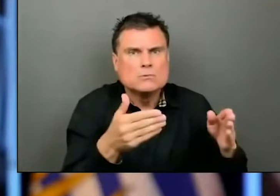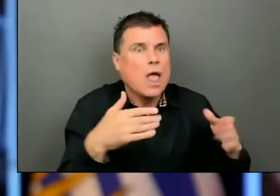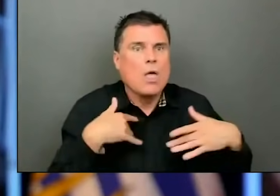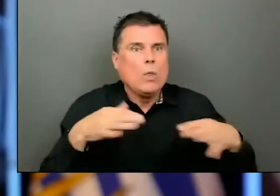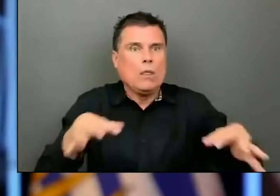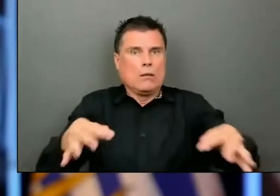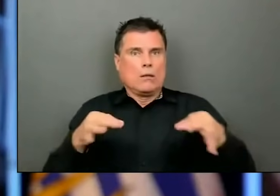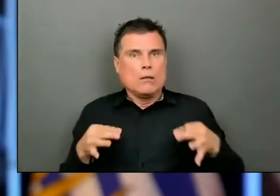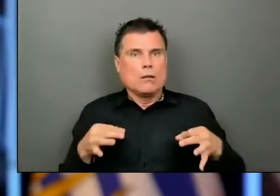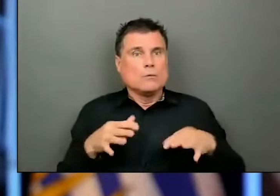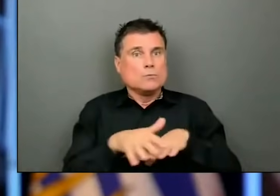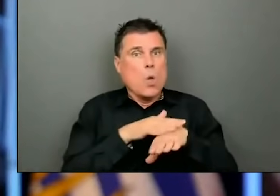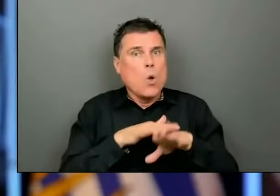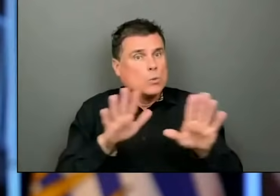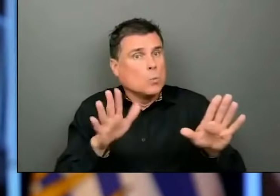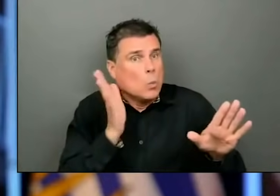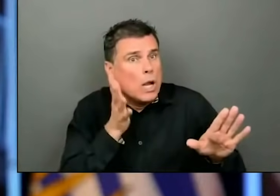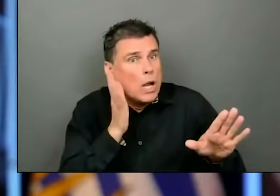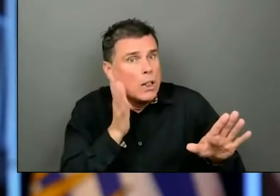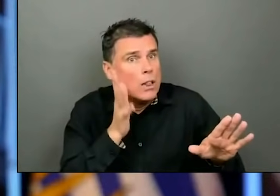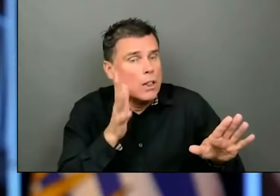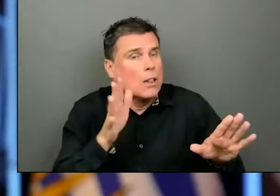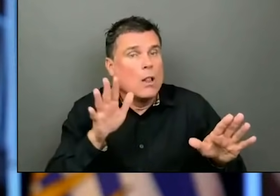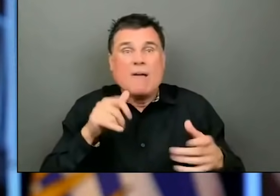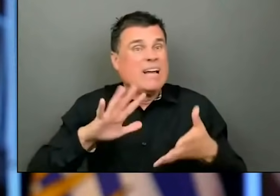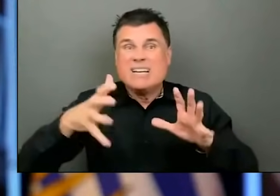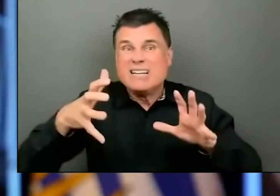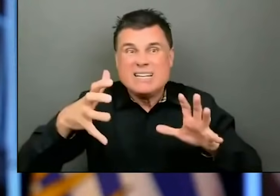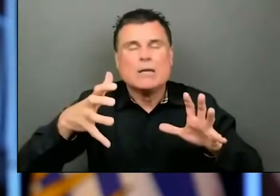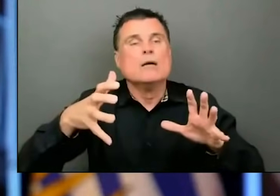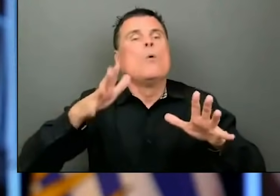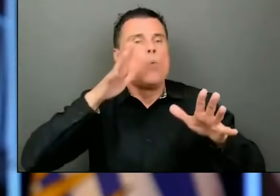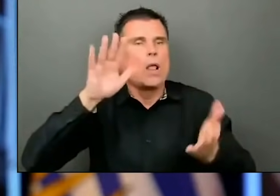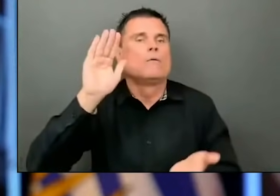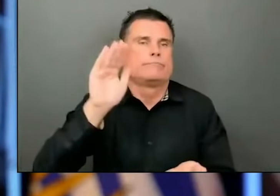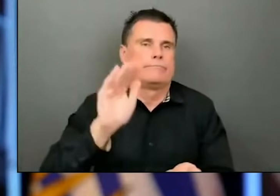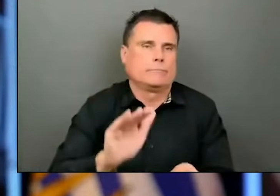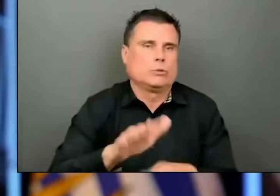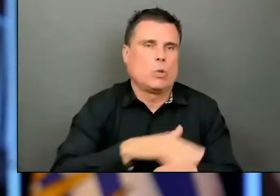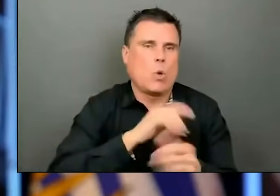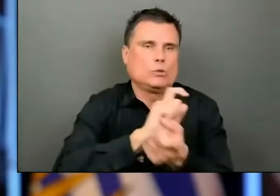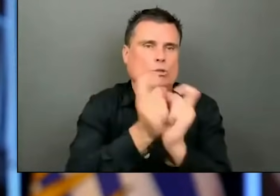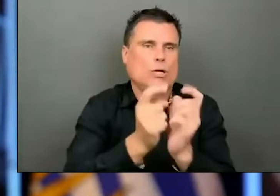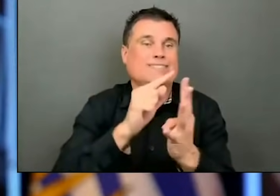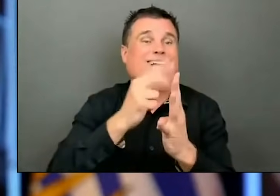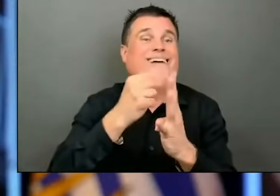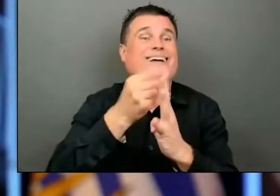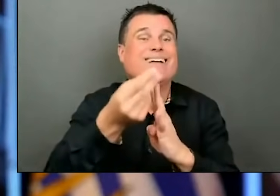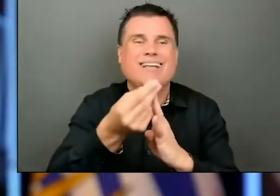process, and we're doing that. But I think we are confident from a public health perspective